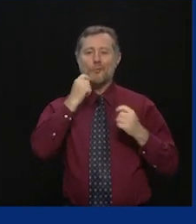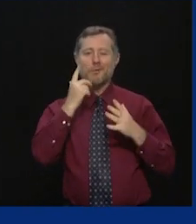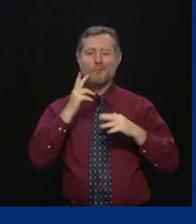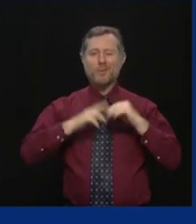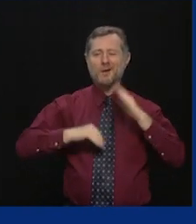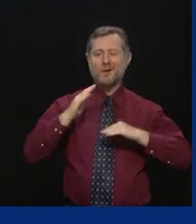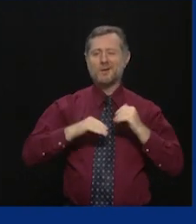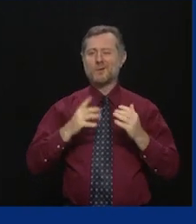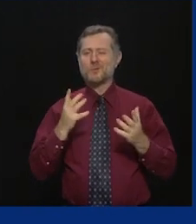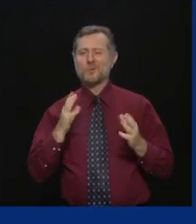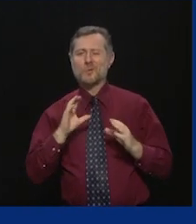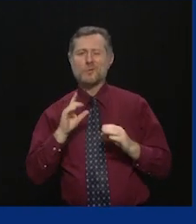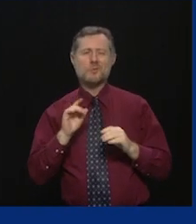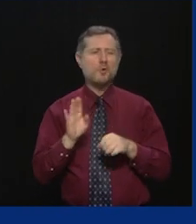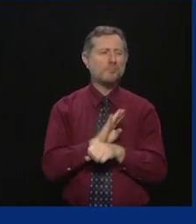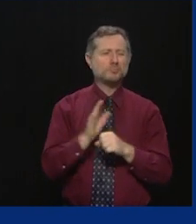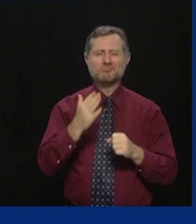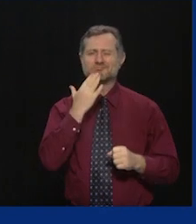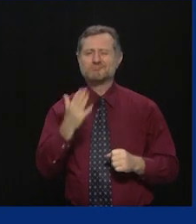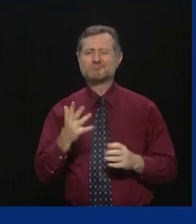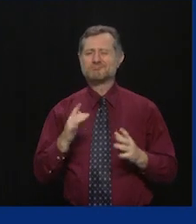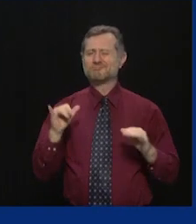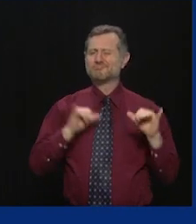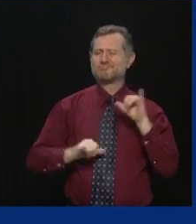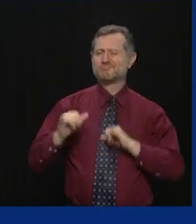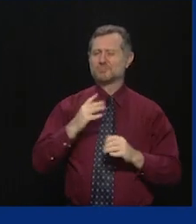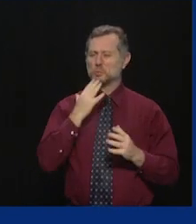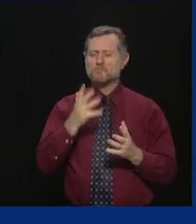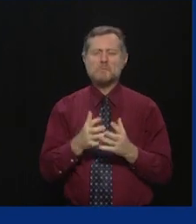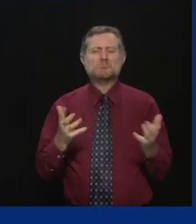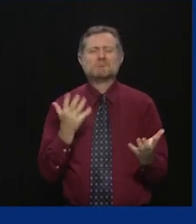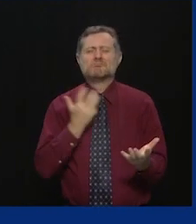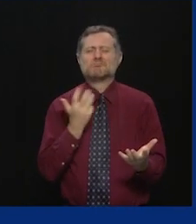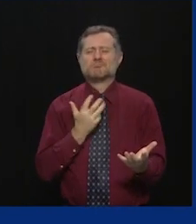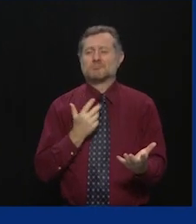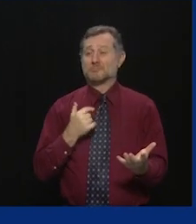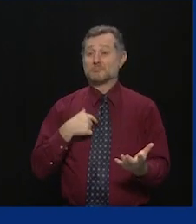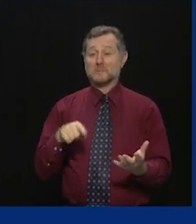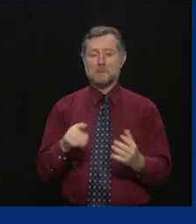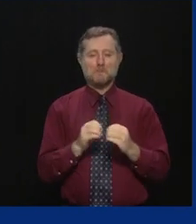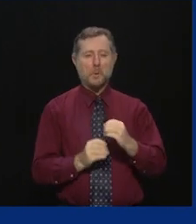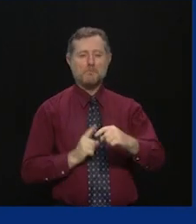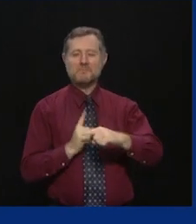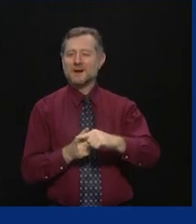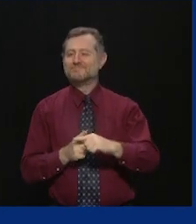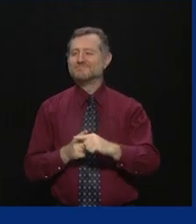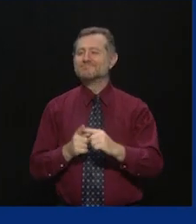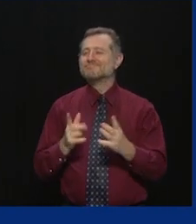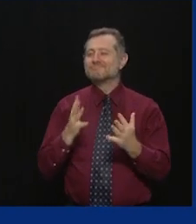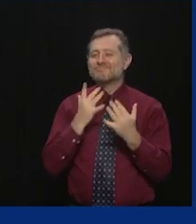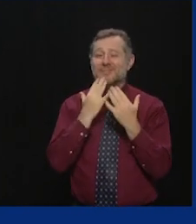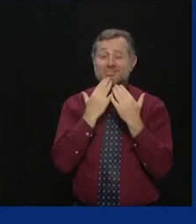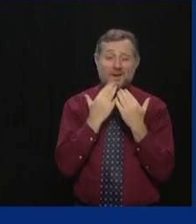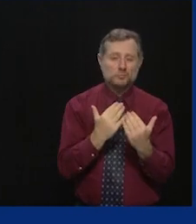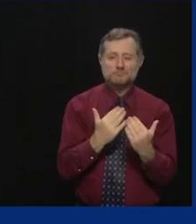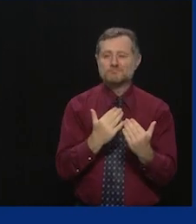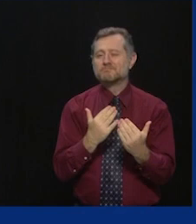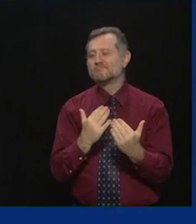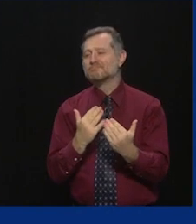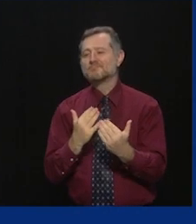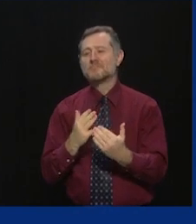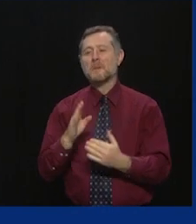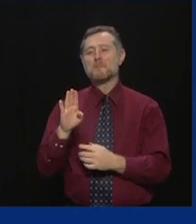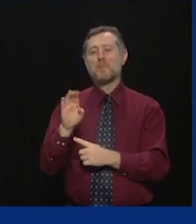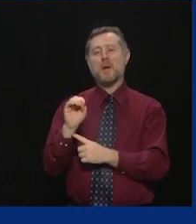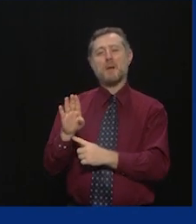to be. So thank you very much. I also want to give a lot of credit to Bob Duffy. He has worked so hard on projects like these, and I know you'll be